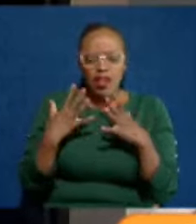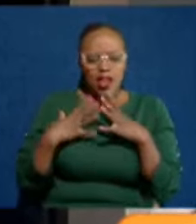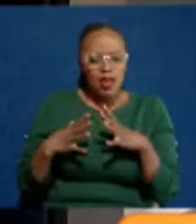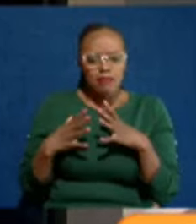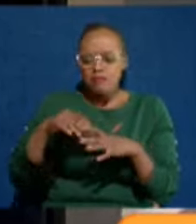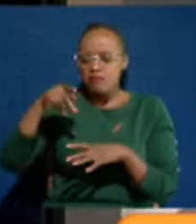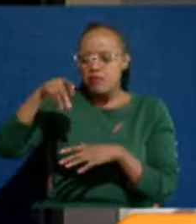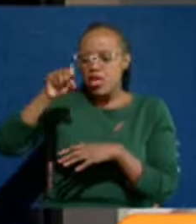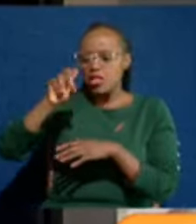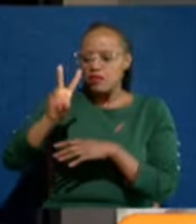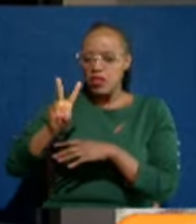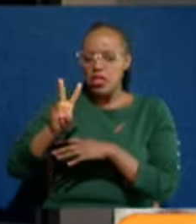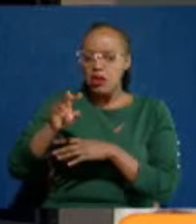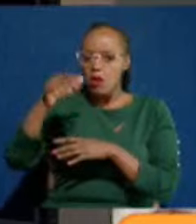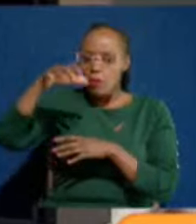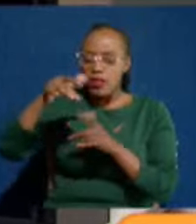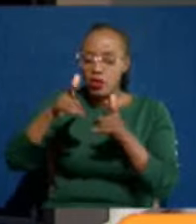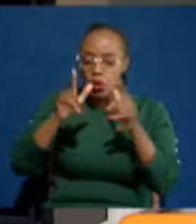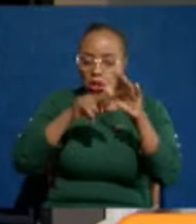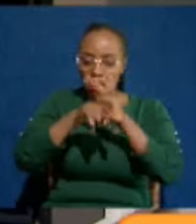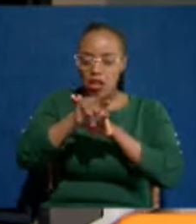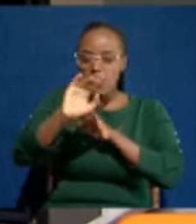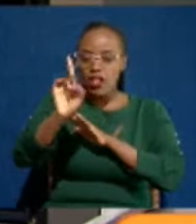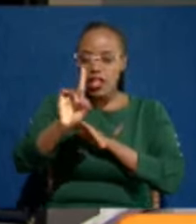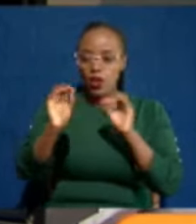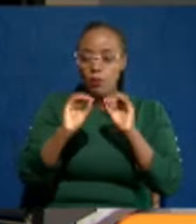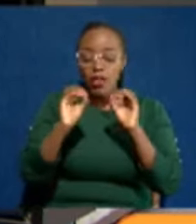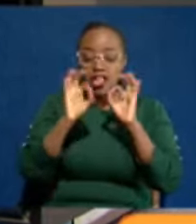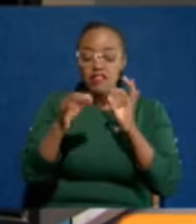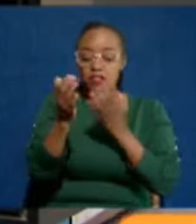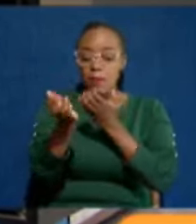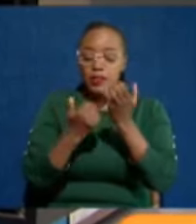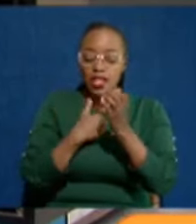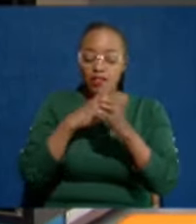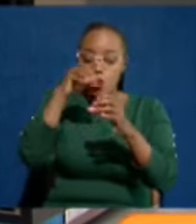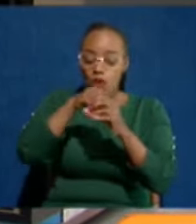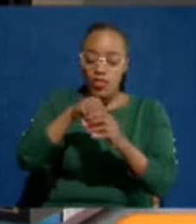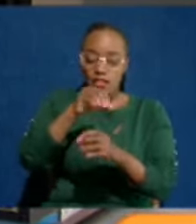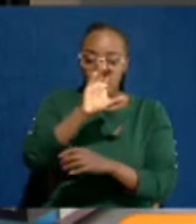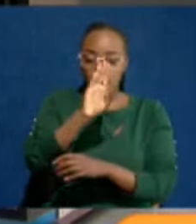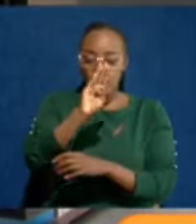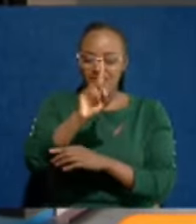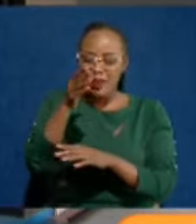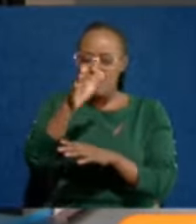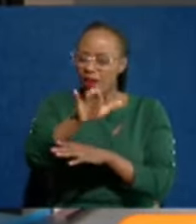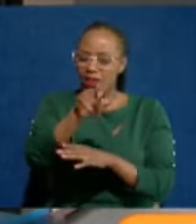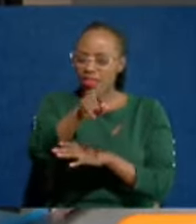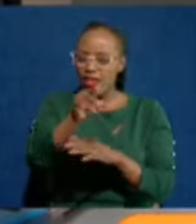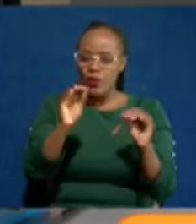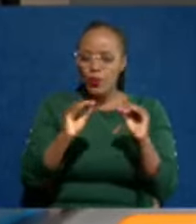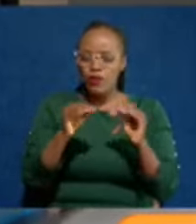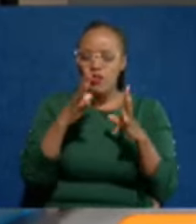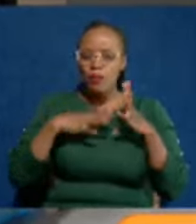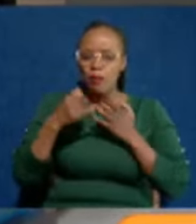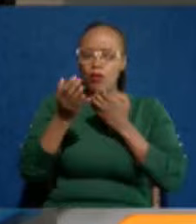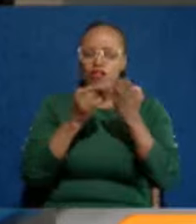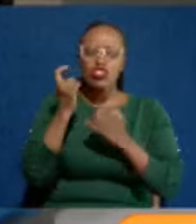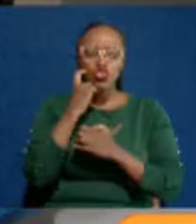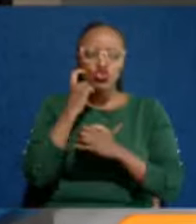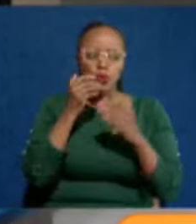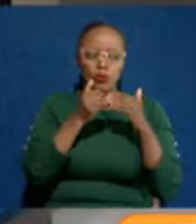service vehicles that were allowed into the city. That meant even people who had any business within the CBD could not conduct that. People who had businesses, shops to run